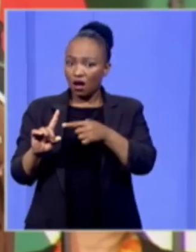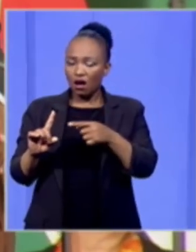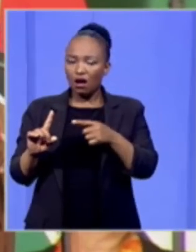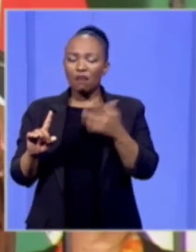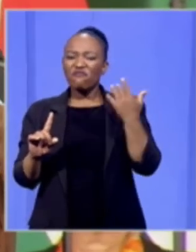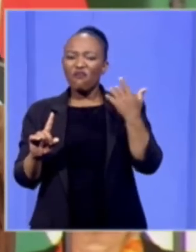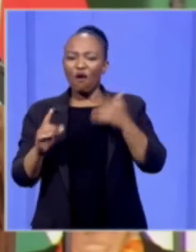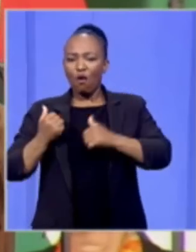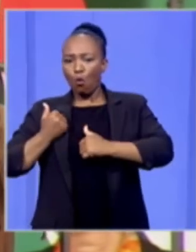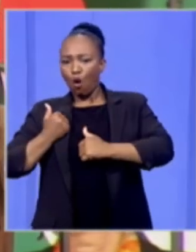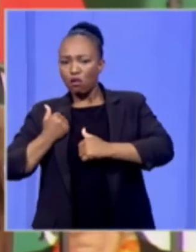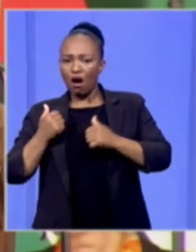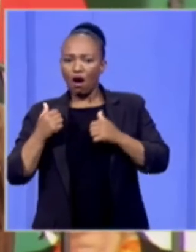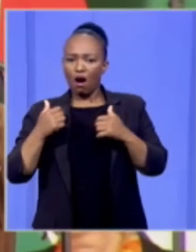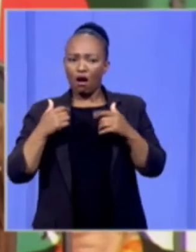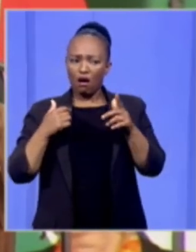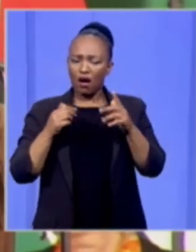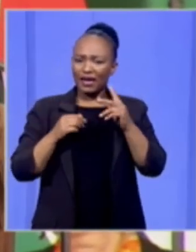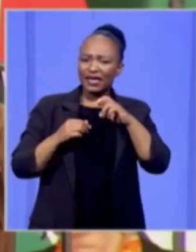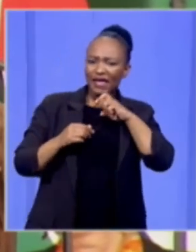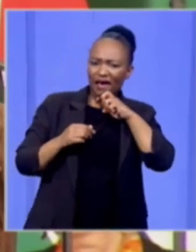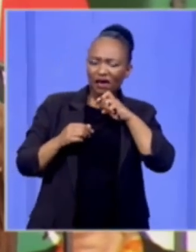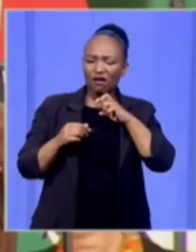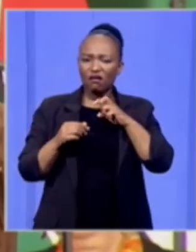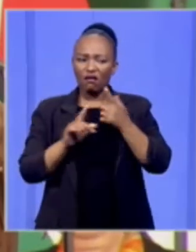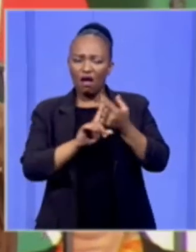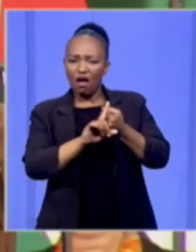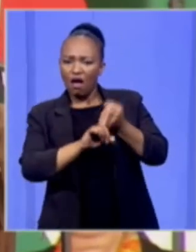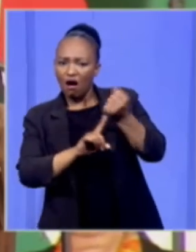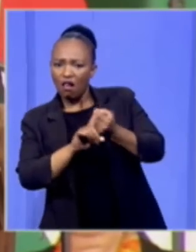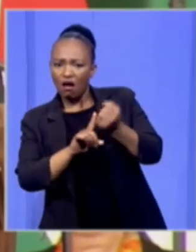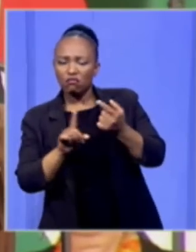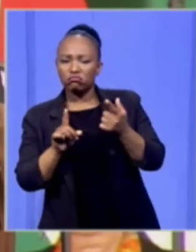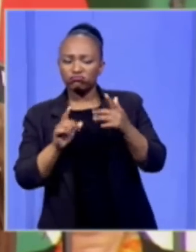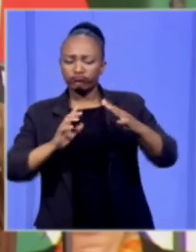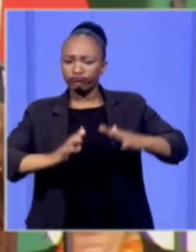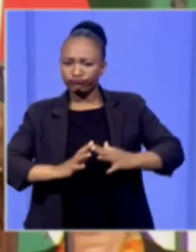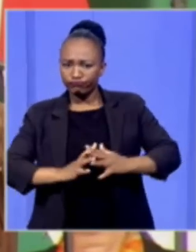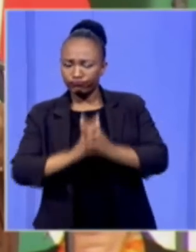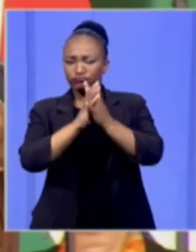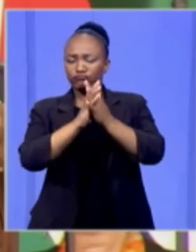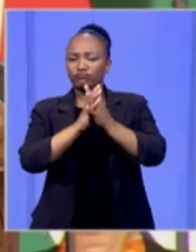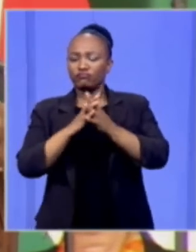He was a unifier, an outstanding leader,